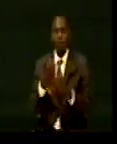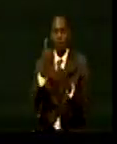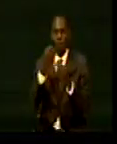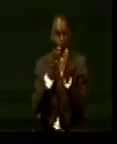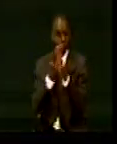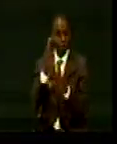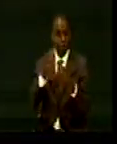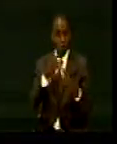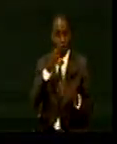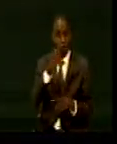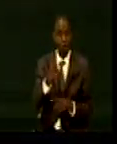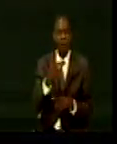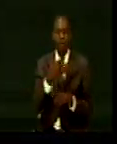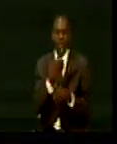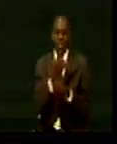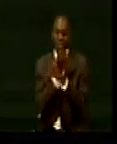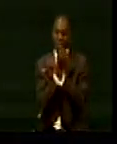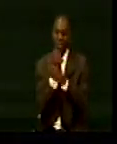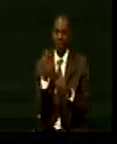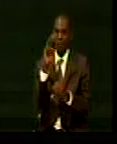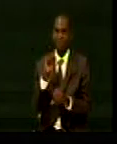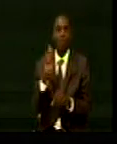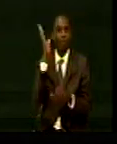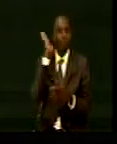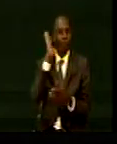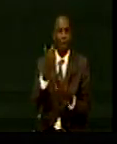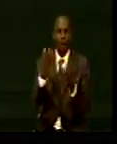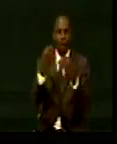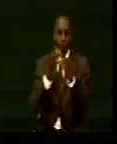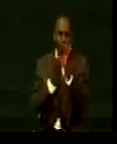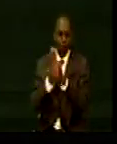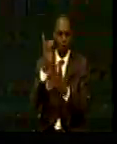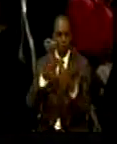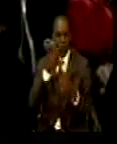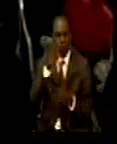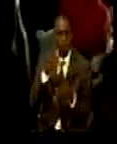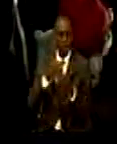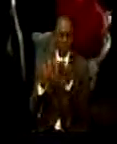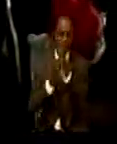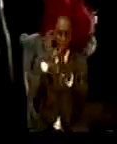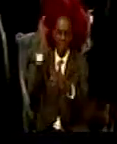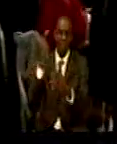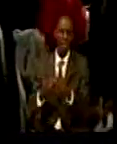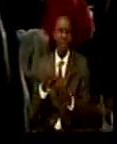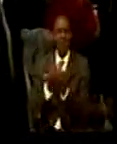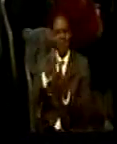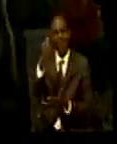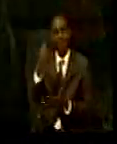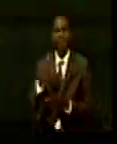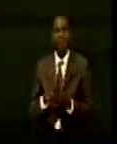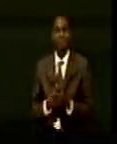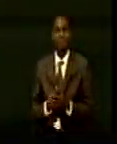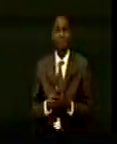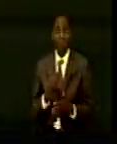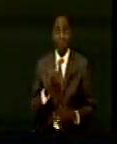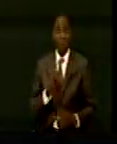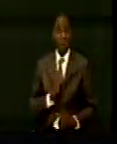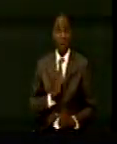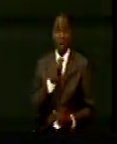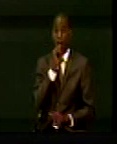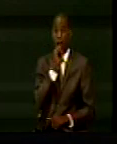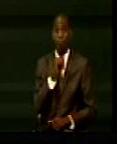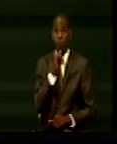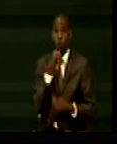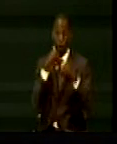the salvation will come straight to you in Jesus' name. I am not ashamed of